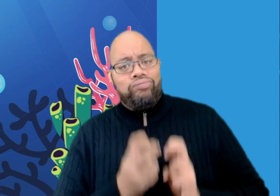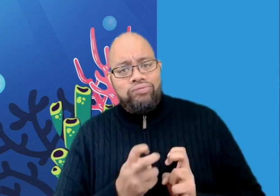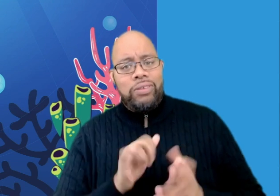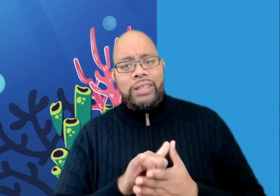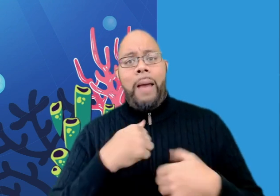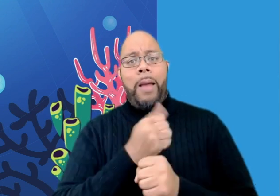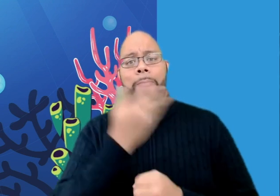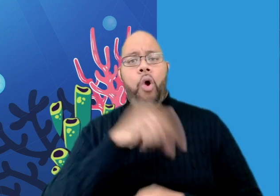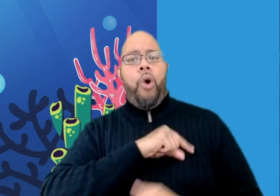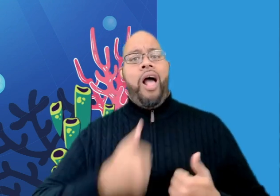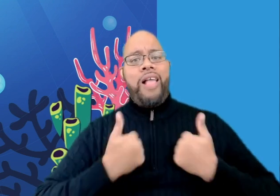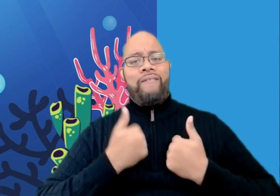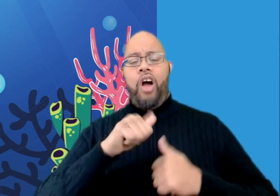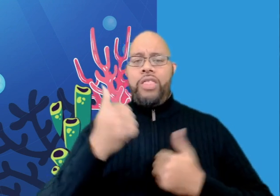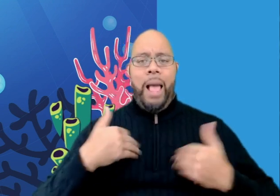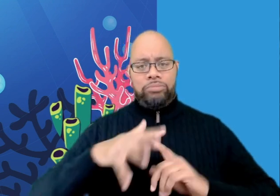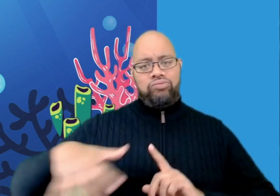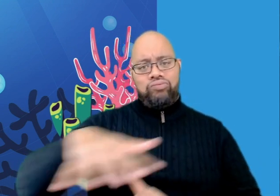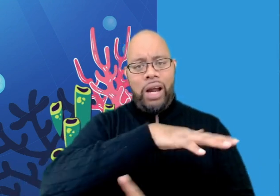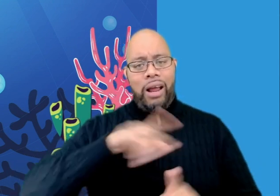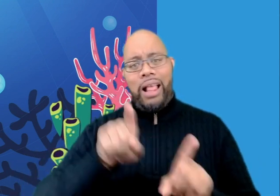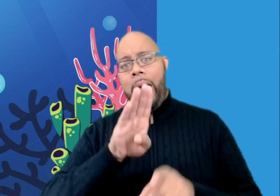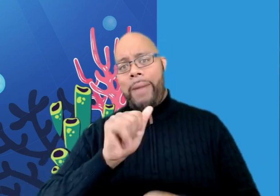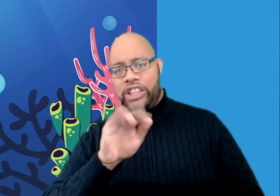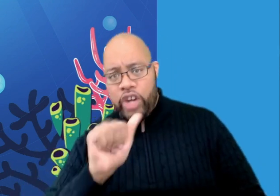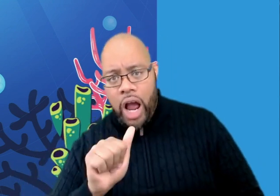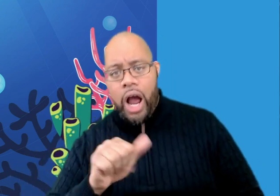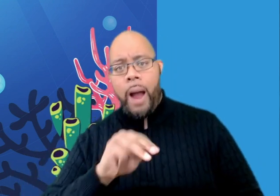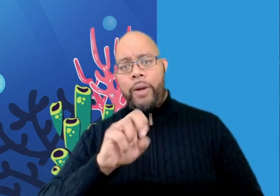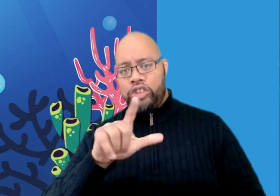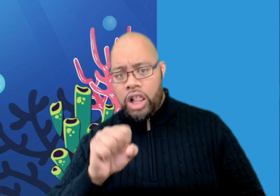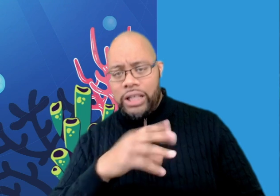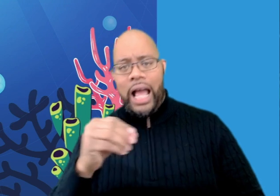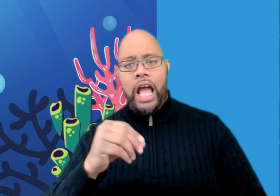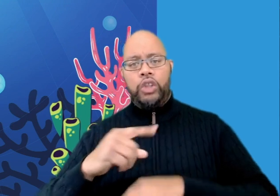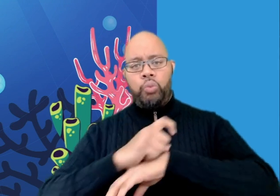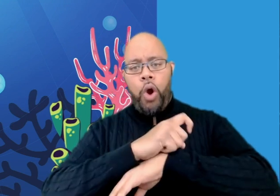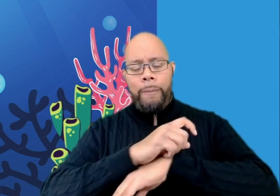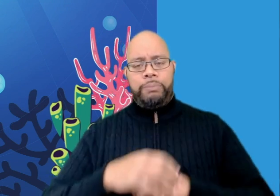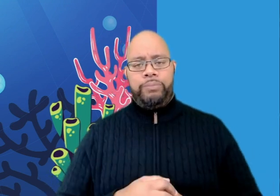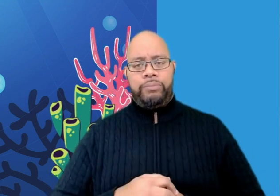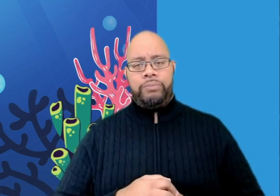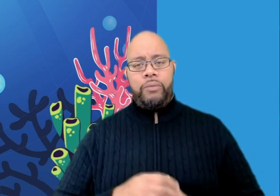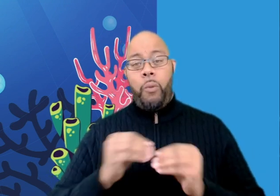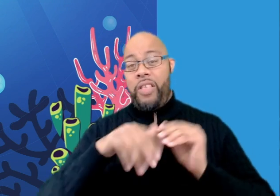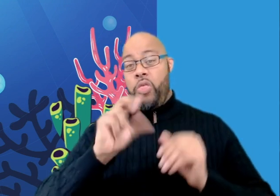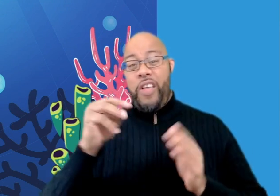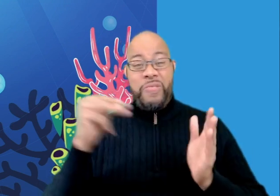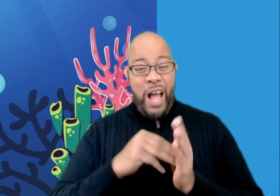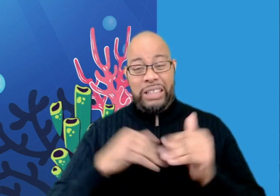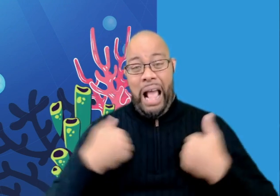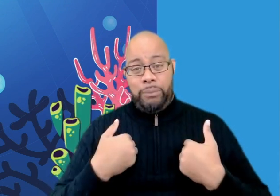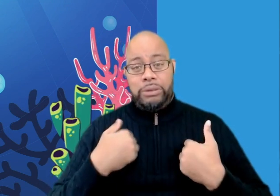This creates a better quality of life for other living things like bacteria, mussels, and tube worms. More than